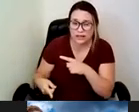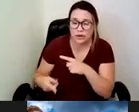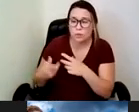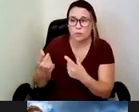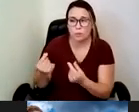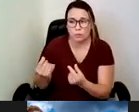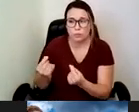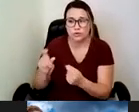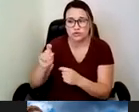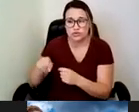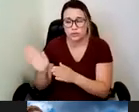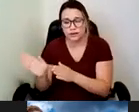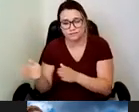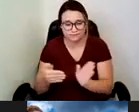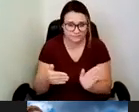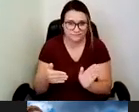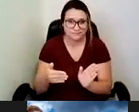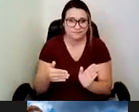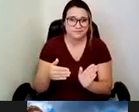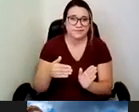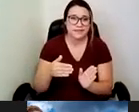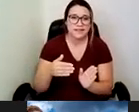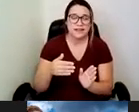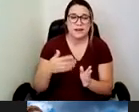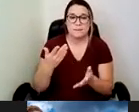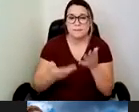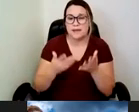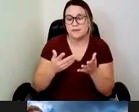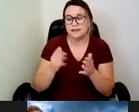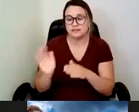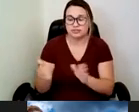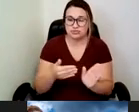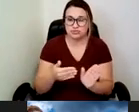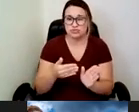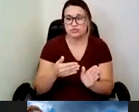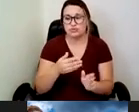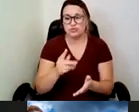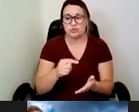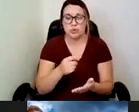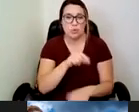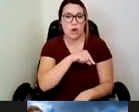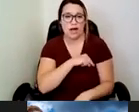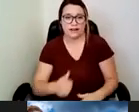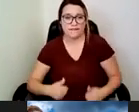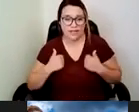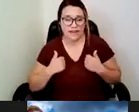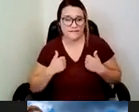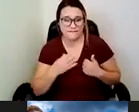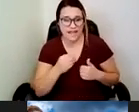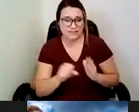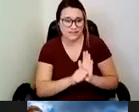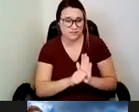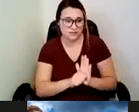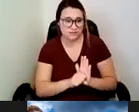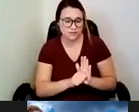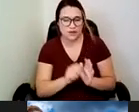refocus on aggressive treatment of quality of life and of symptoms? Patients do not want to be abandoned. And our